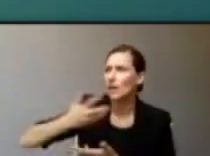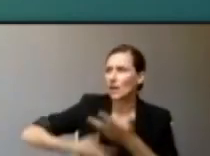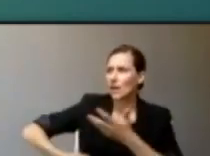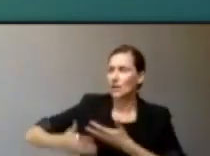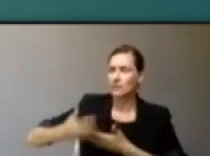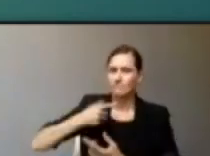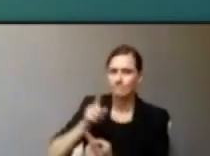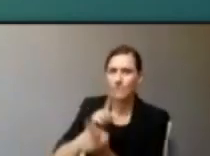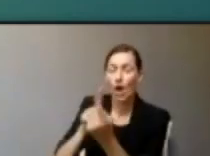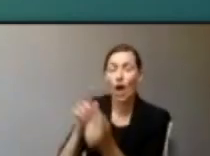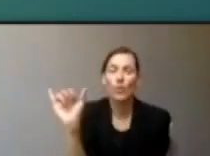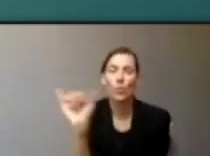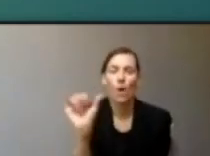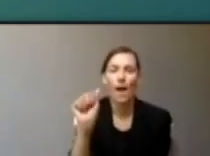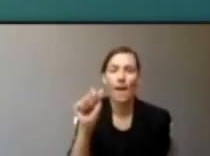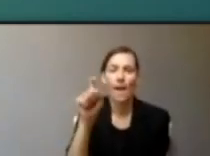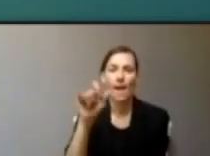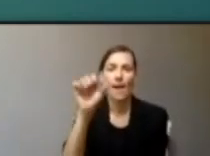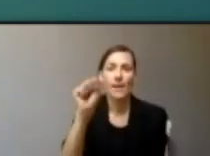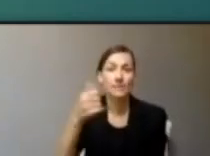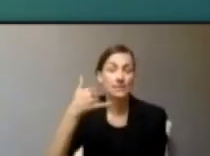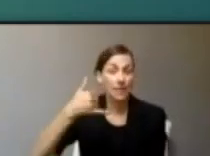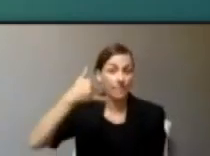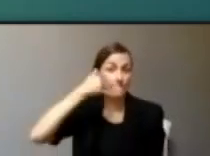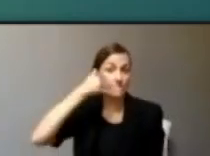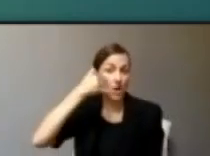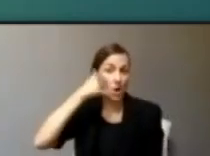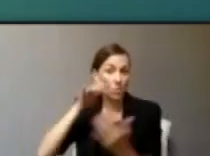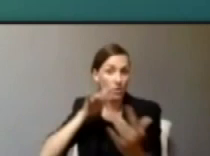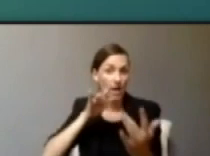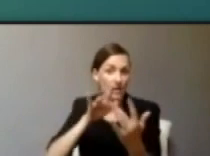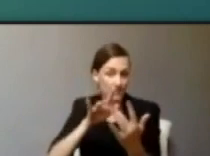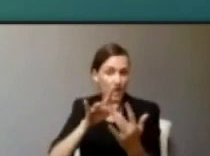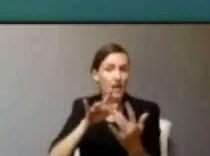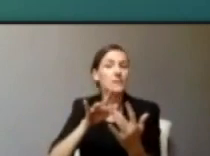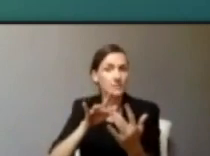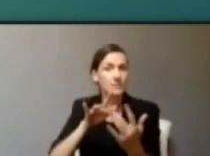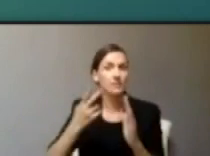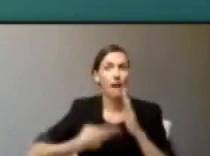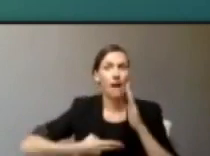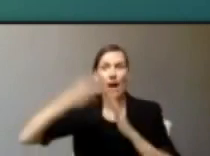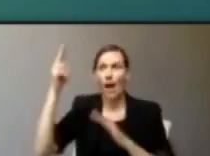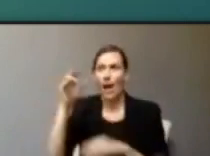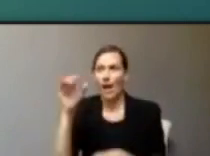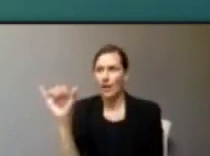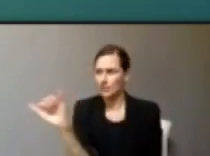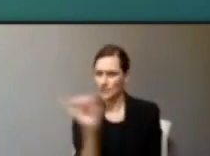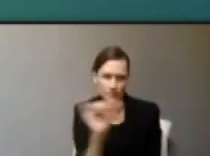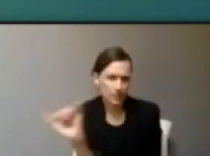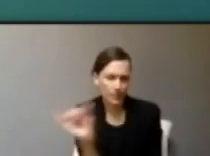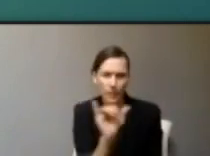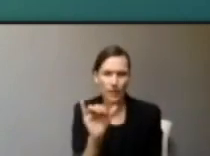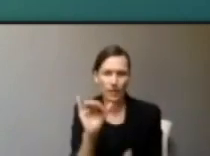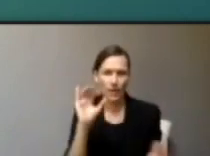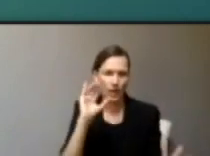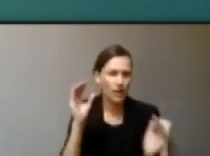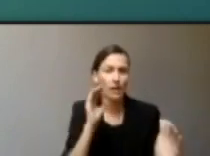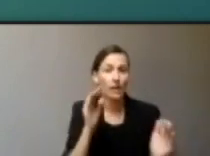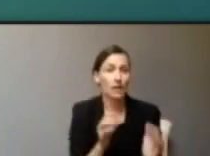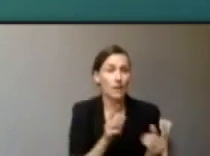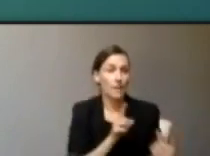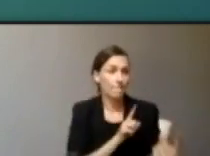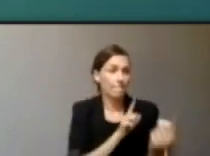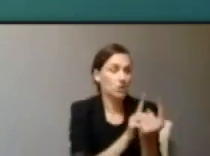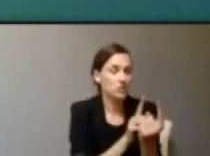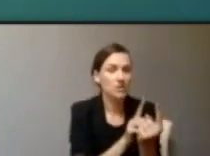the y-axis and phone contacts on the x-axis. And there's a high correlation between contacts that are in person and contacts